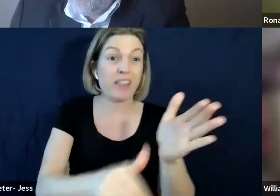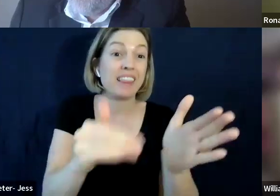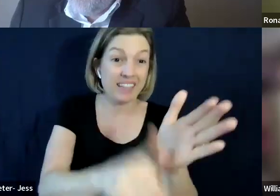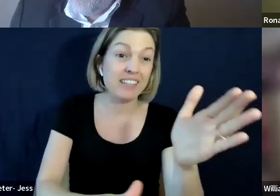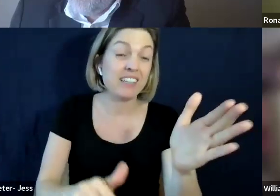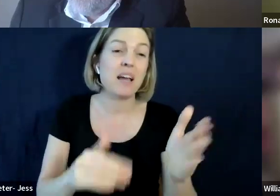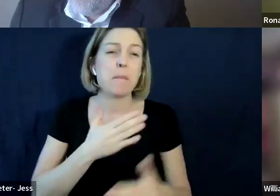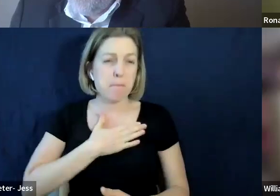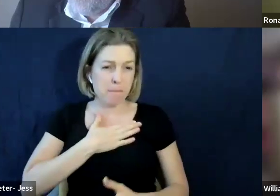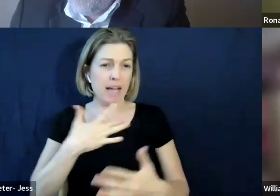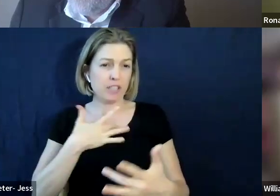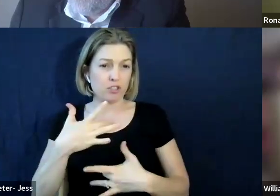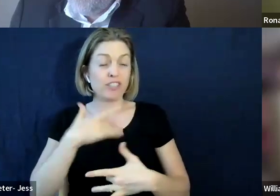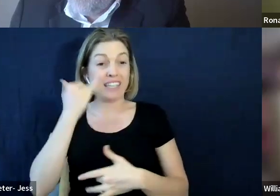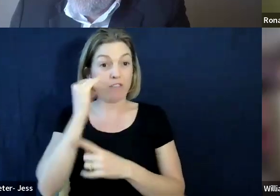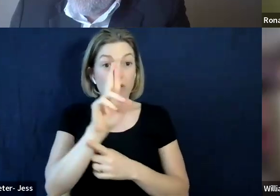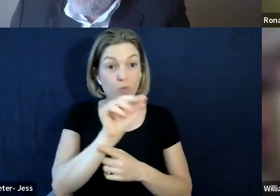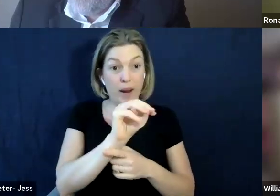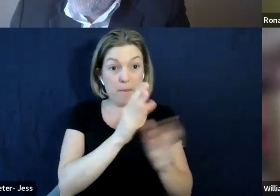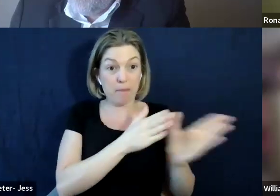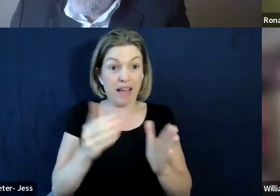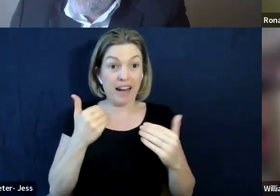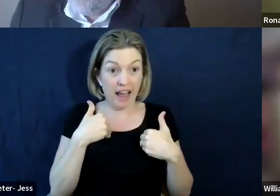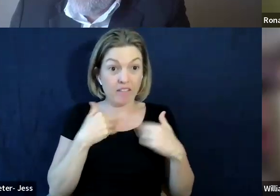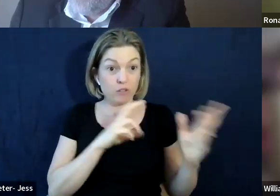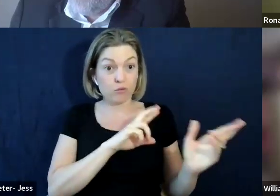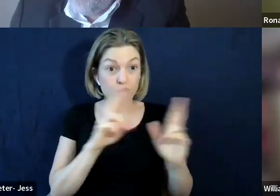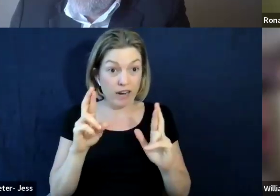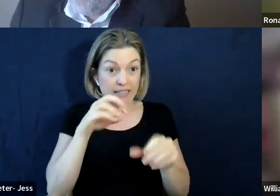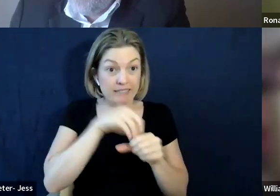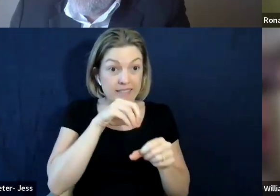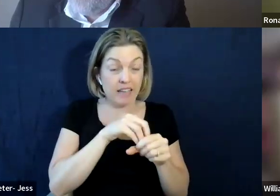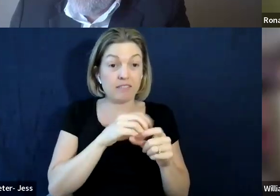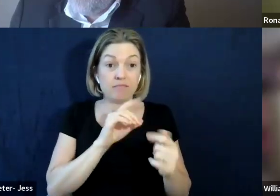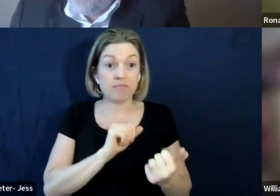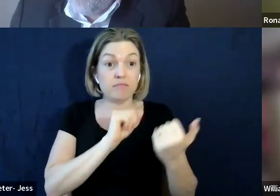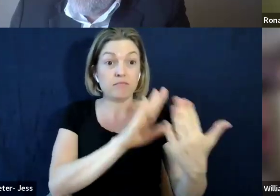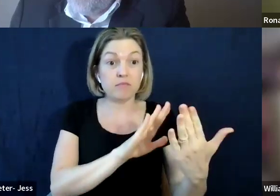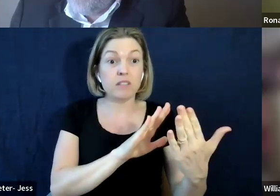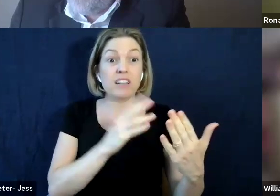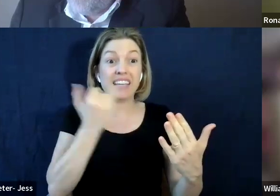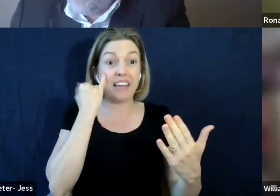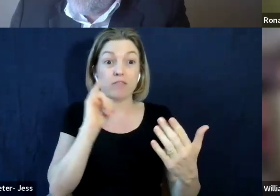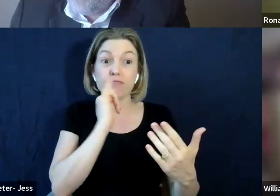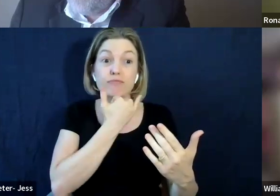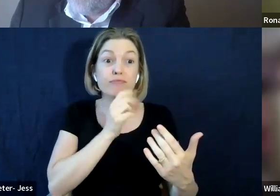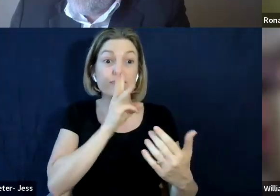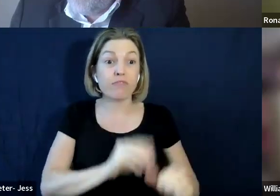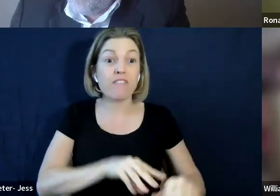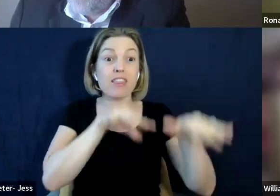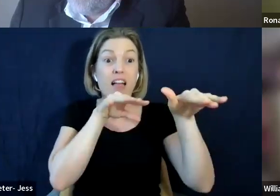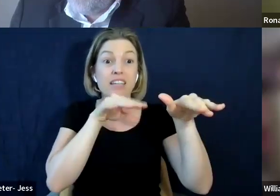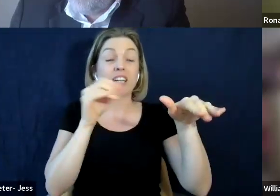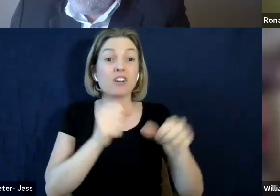I'm concerned if the RAM plan has any contingencies in it for addressing flooding and that causing an